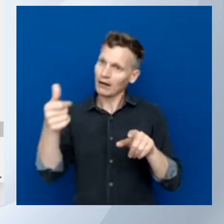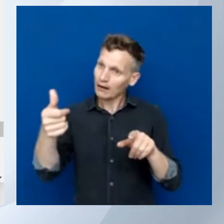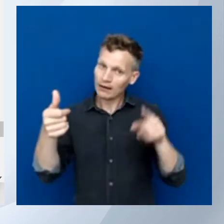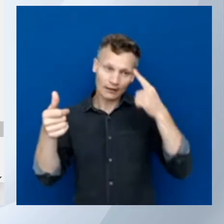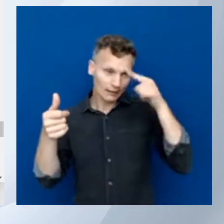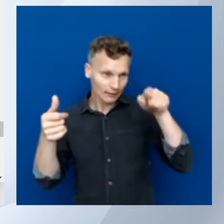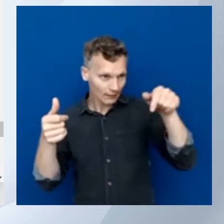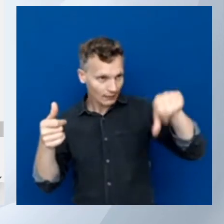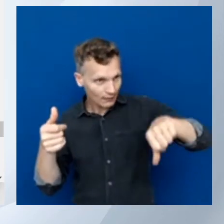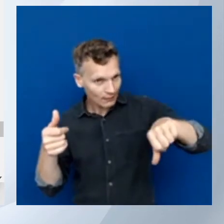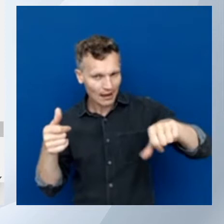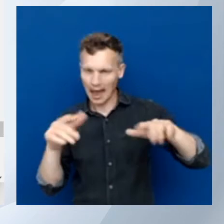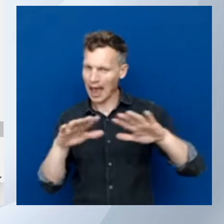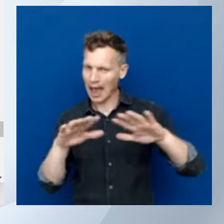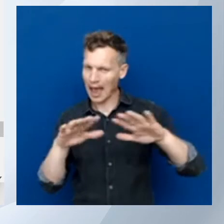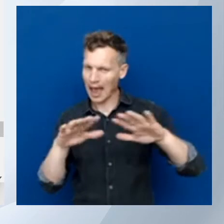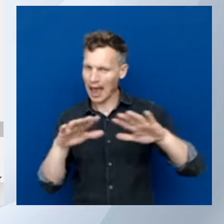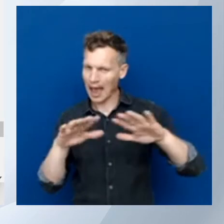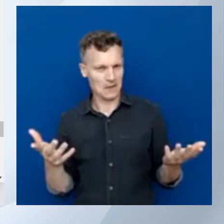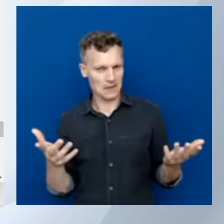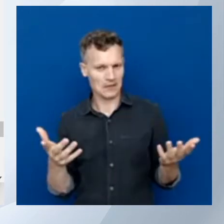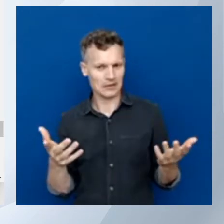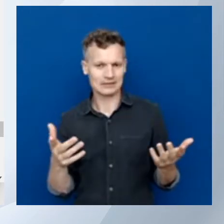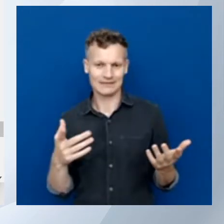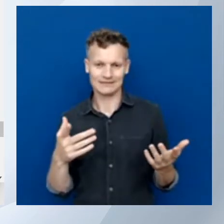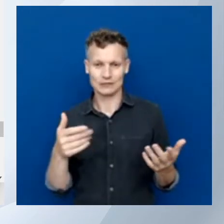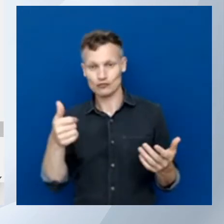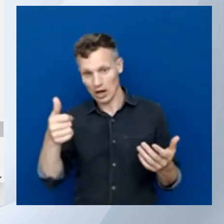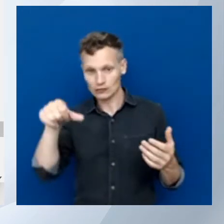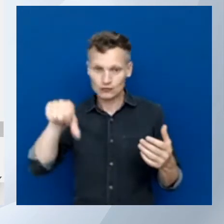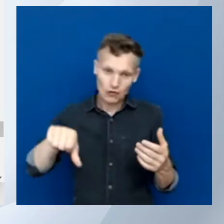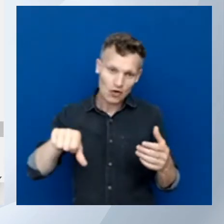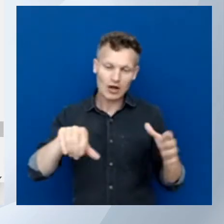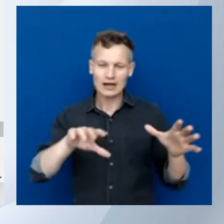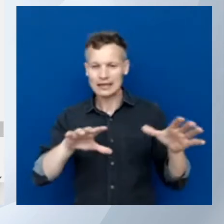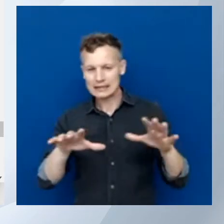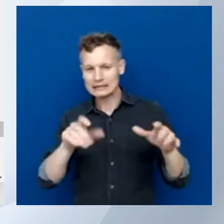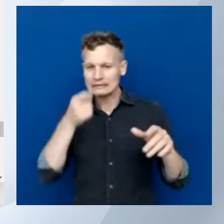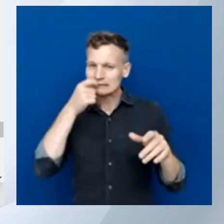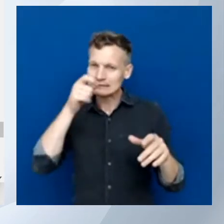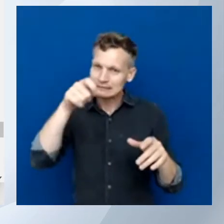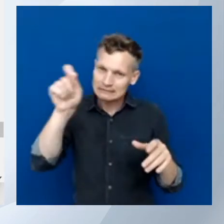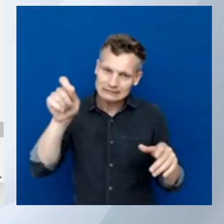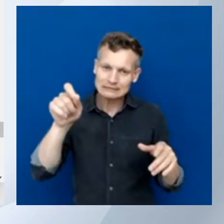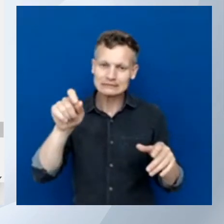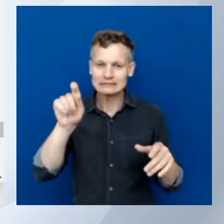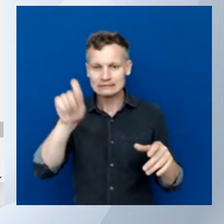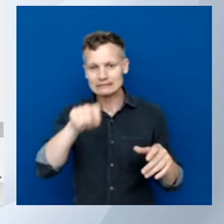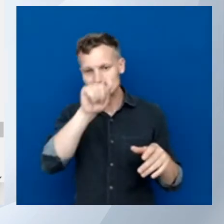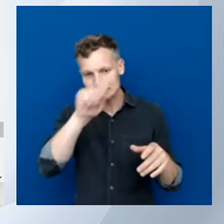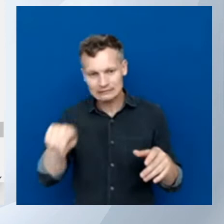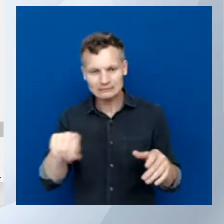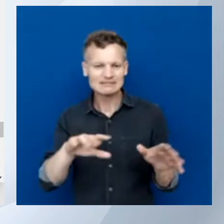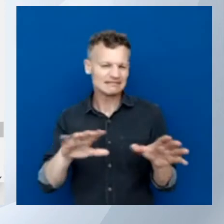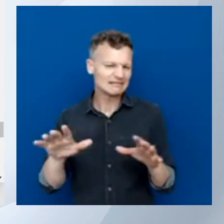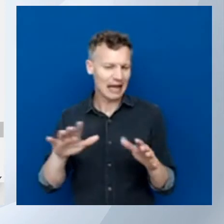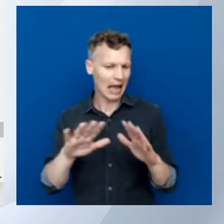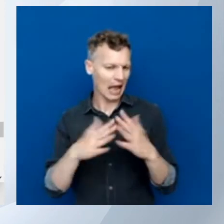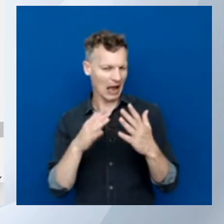so whether it is 0 or 1. So now we want to do is that we want